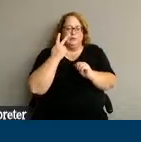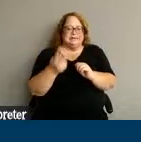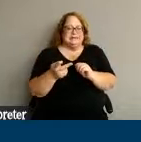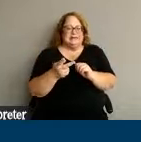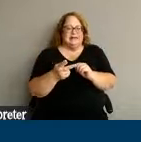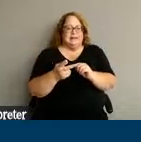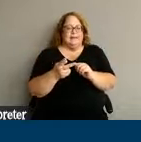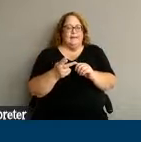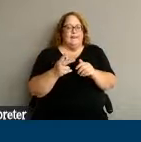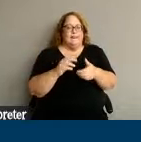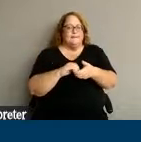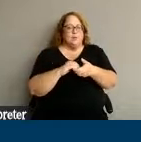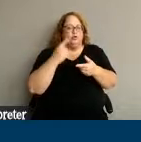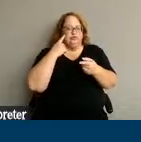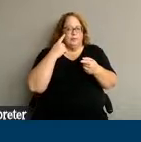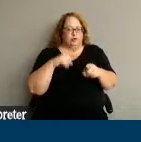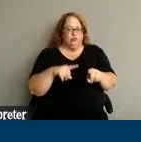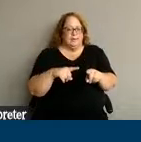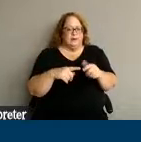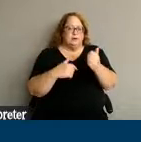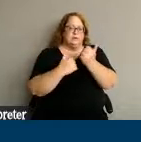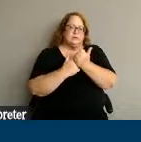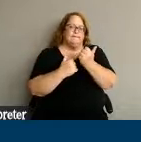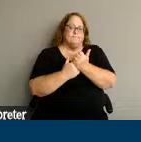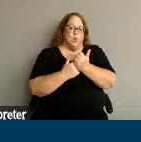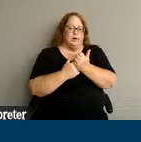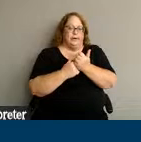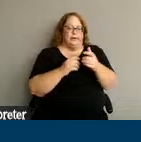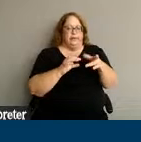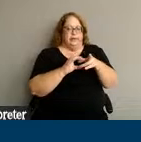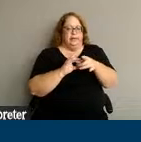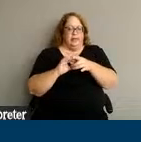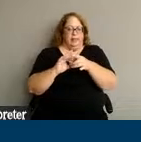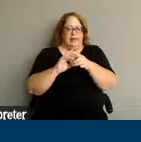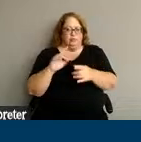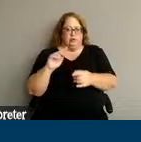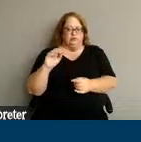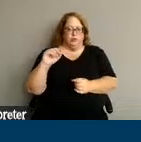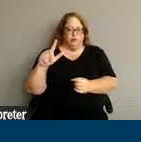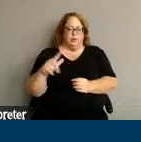see the partnership agreement supporting the collaboration tool?